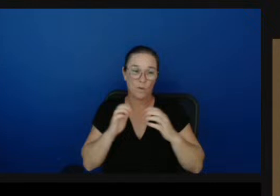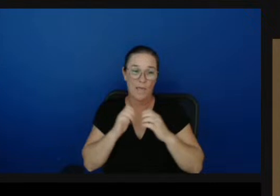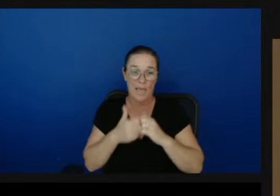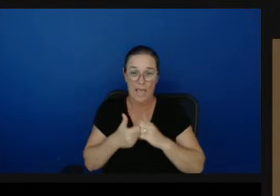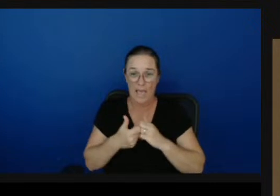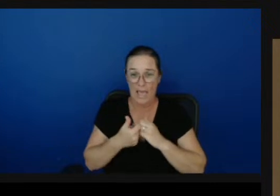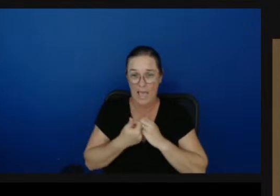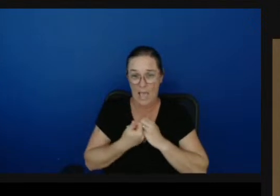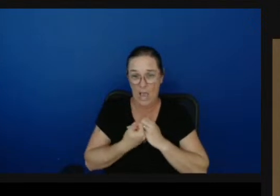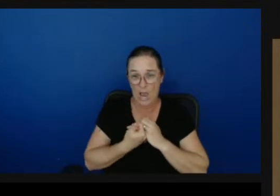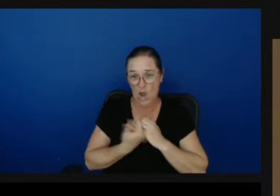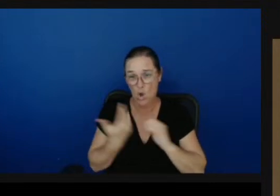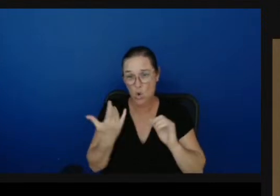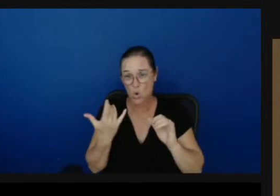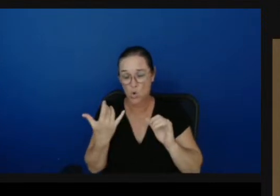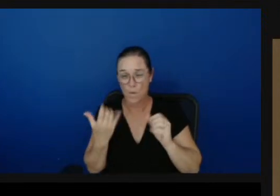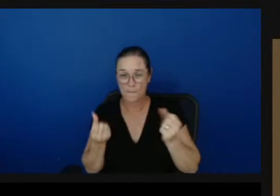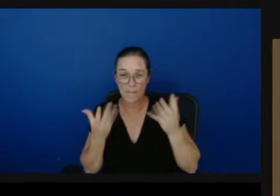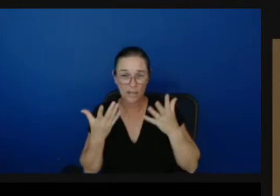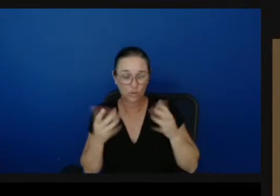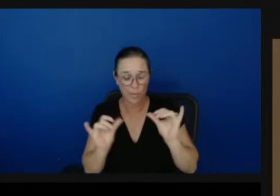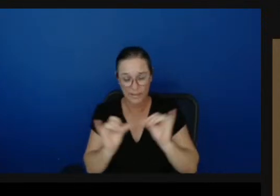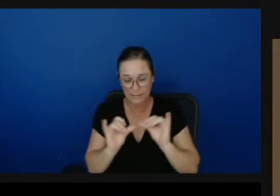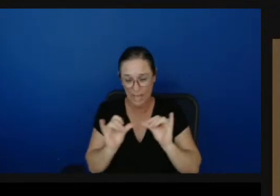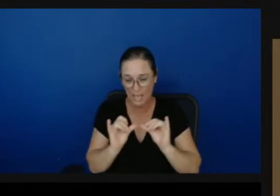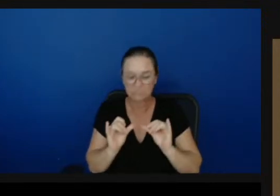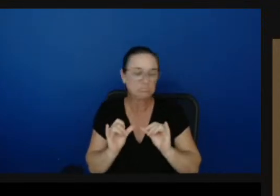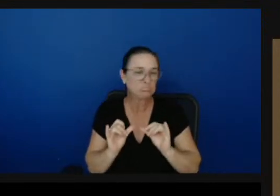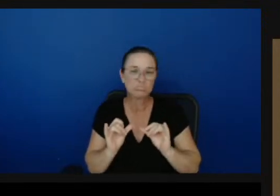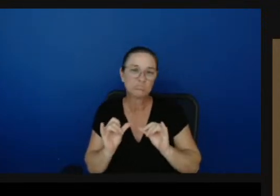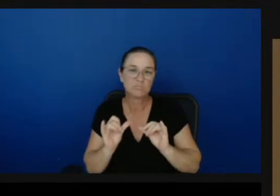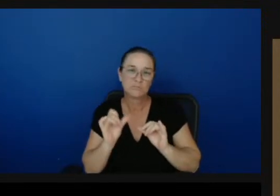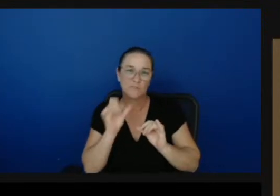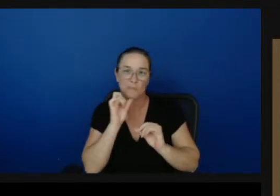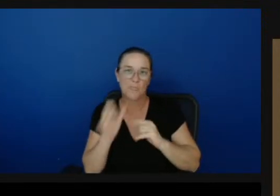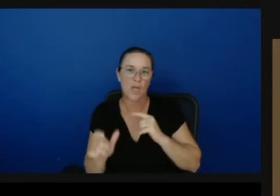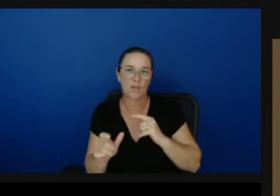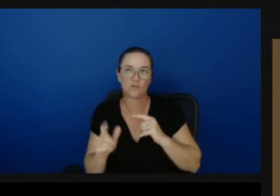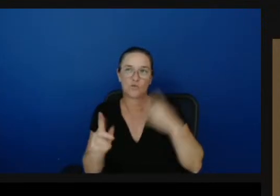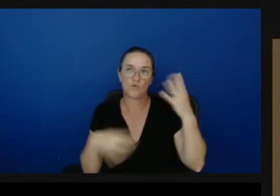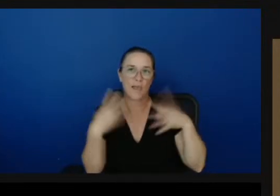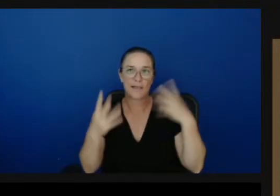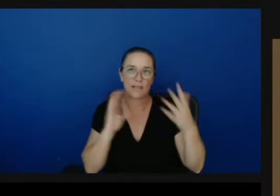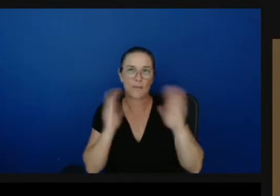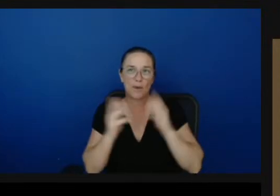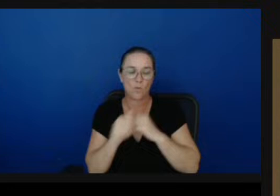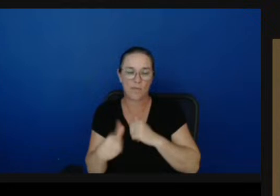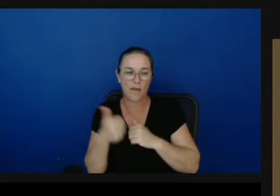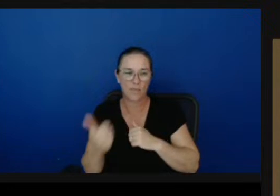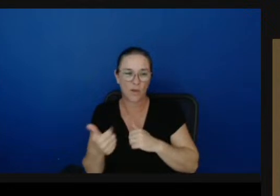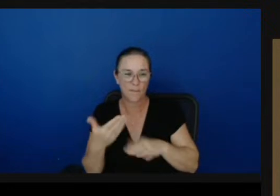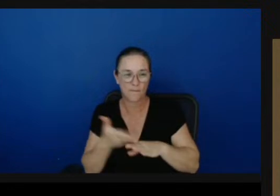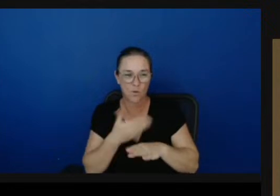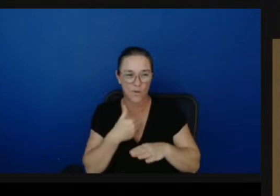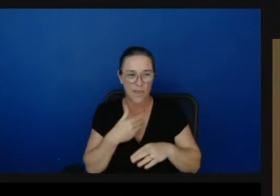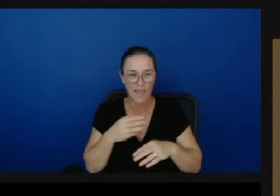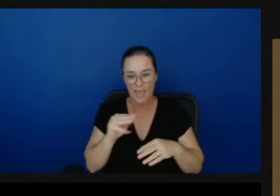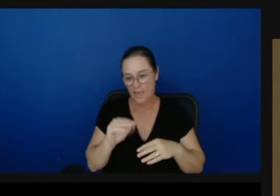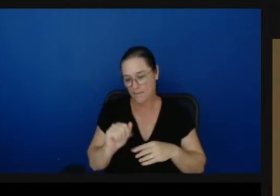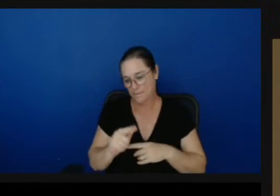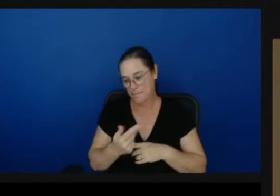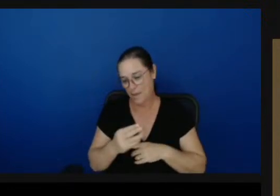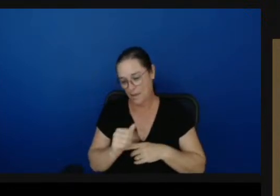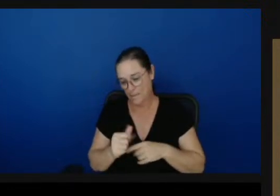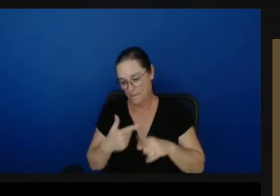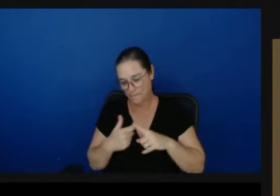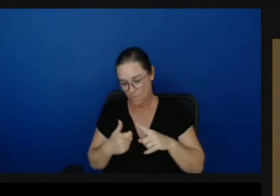not that much in the grand scheme of things, because in the past, magma was flowing from the source, under the summit,